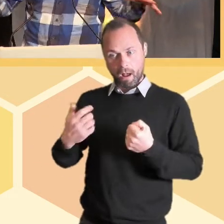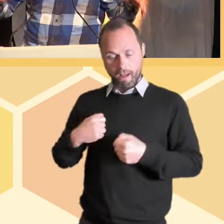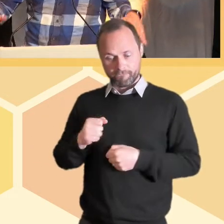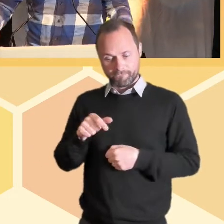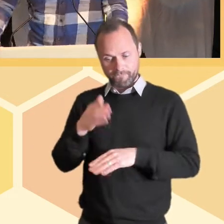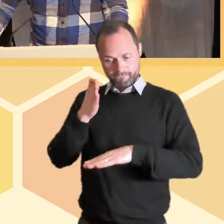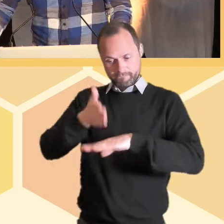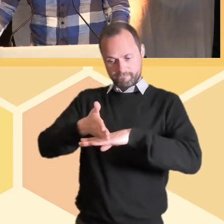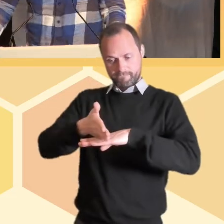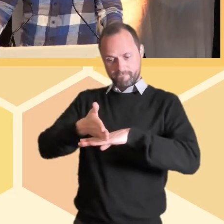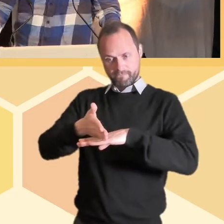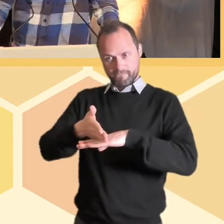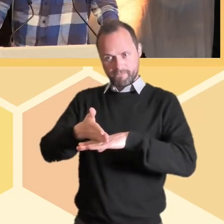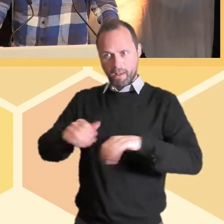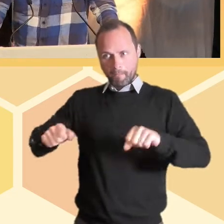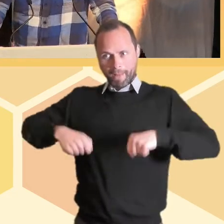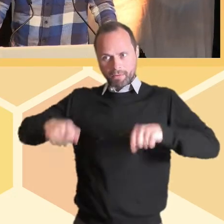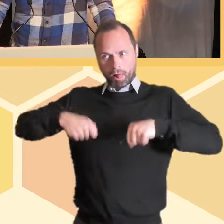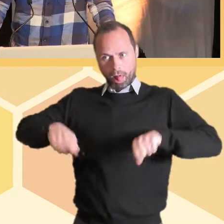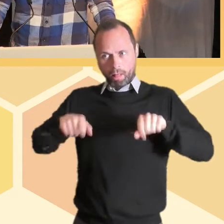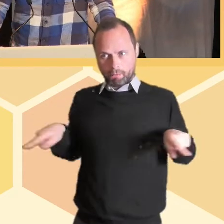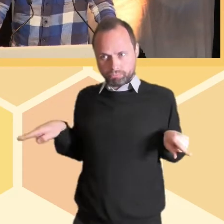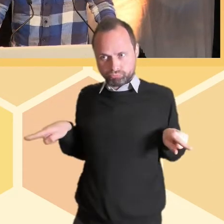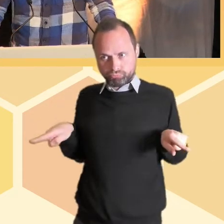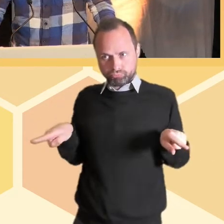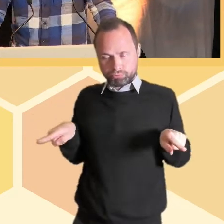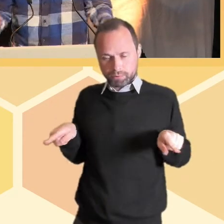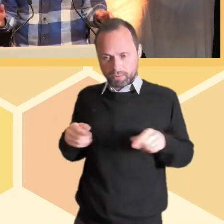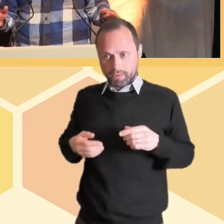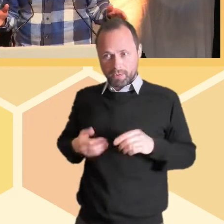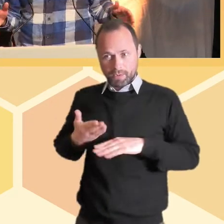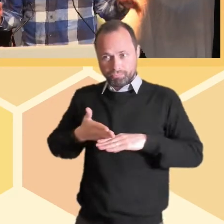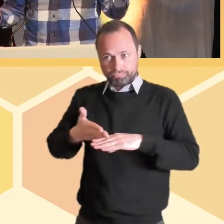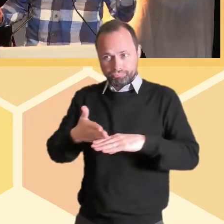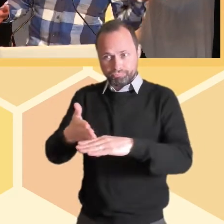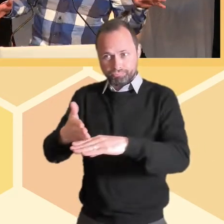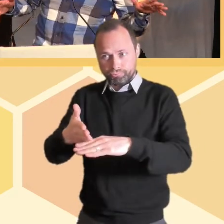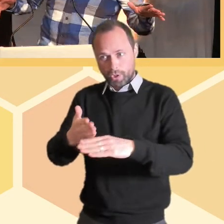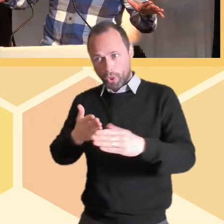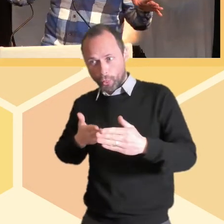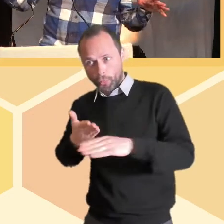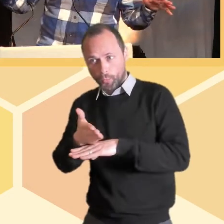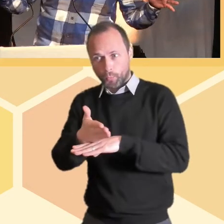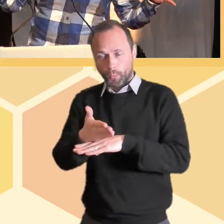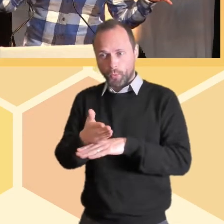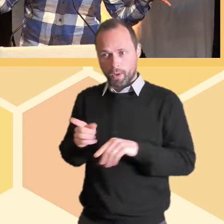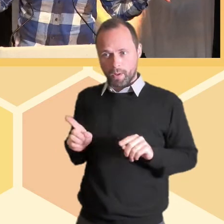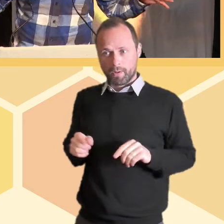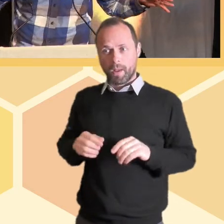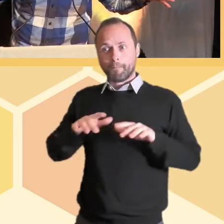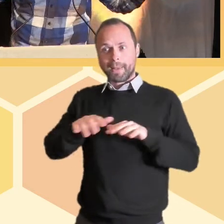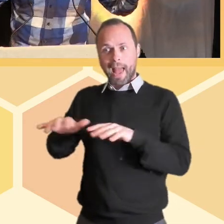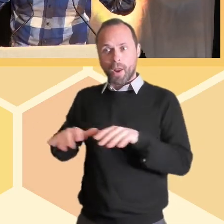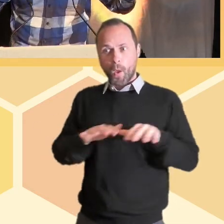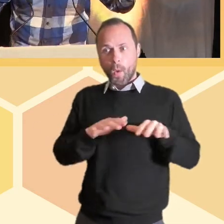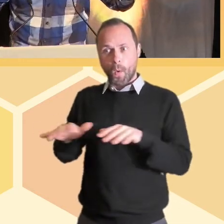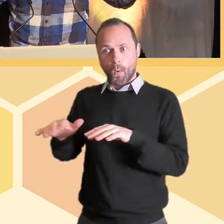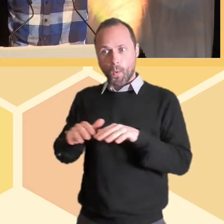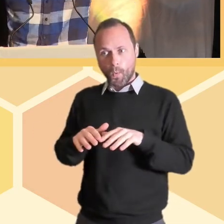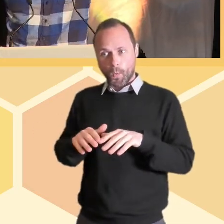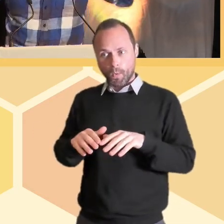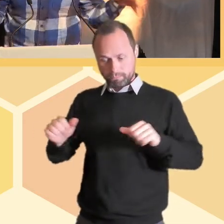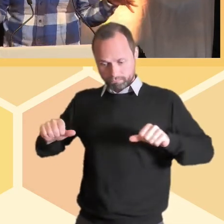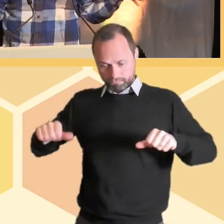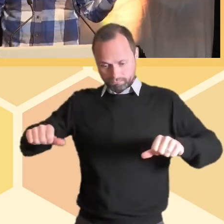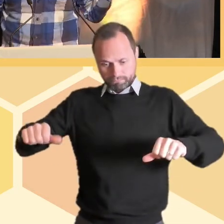perfect speed through an entire track in the desert so that the paddles hit barrels and hundreds of pianos that they'd set up